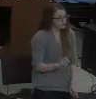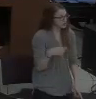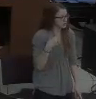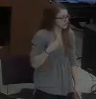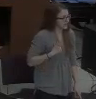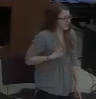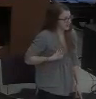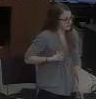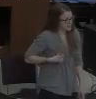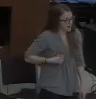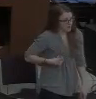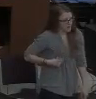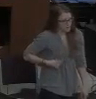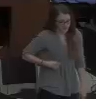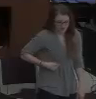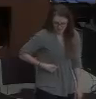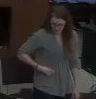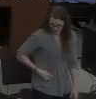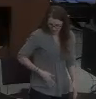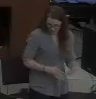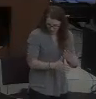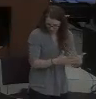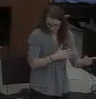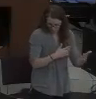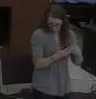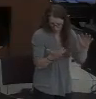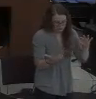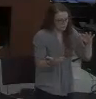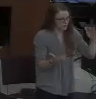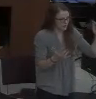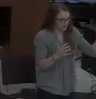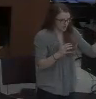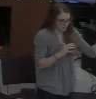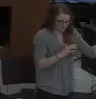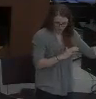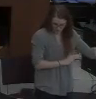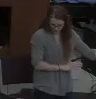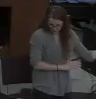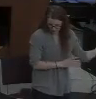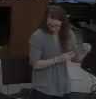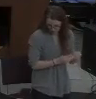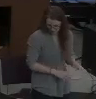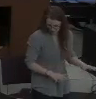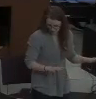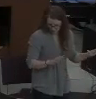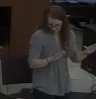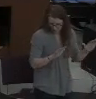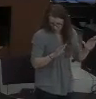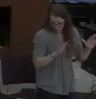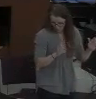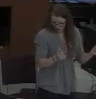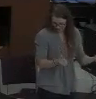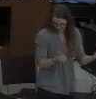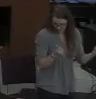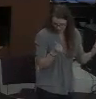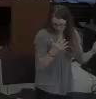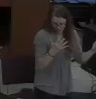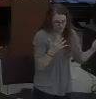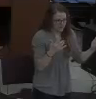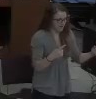Just as I am, though tossed about